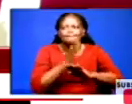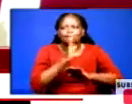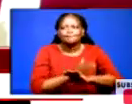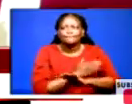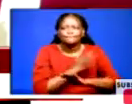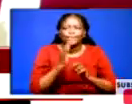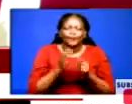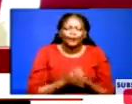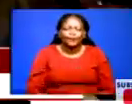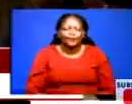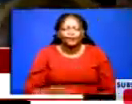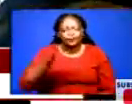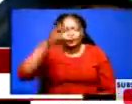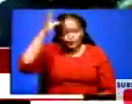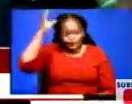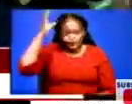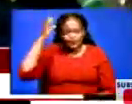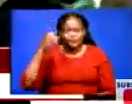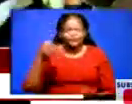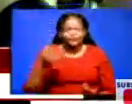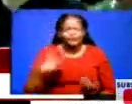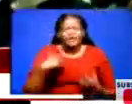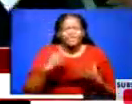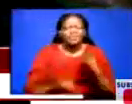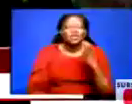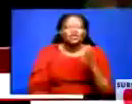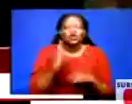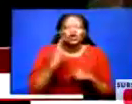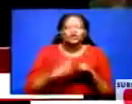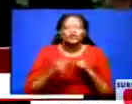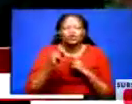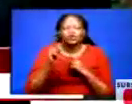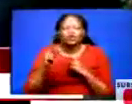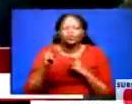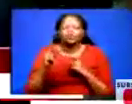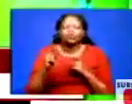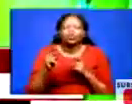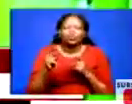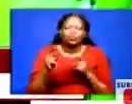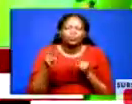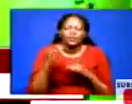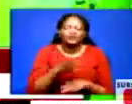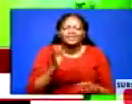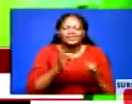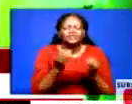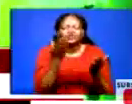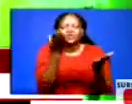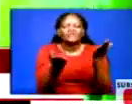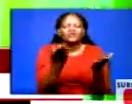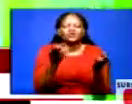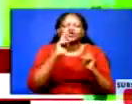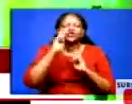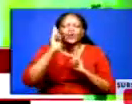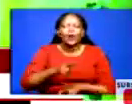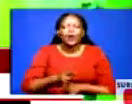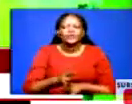Wafula Chebukati presided over the launch of the 2022 post-election evaluation report.